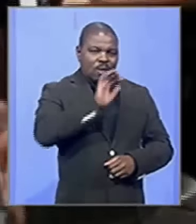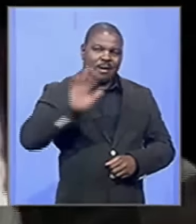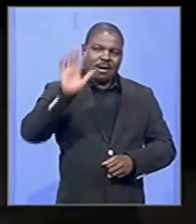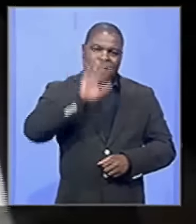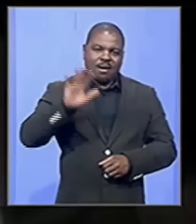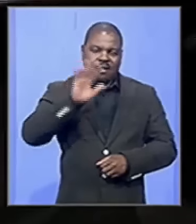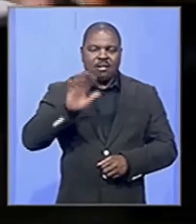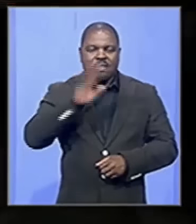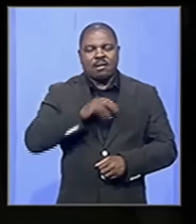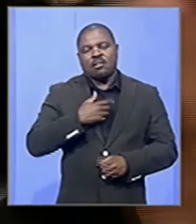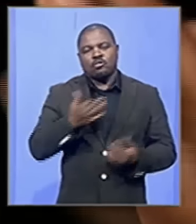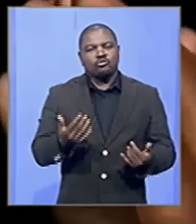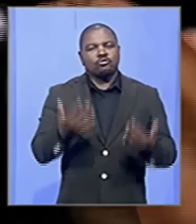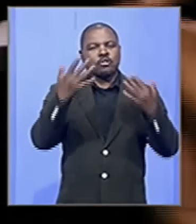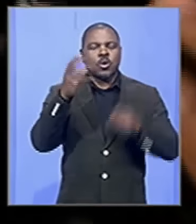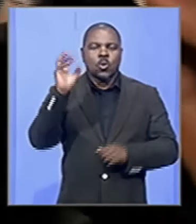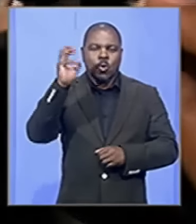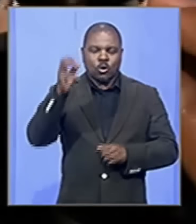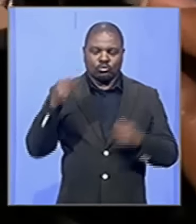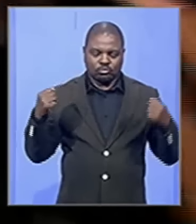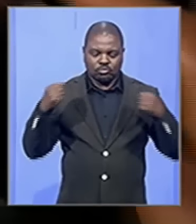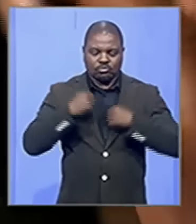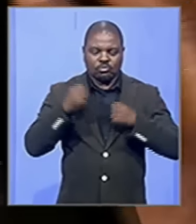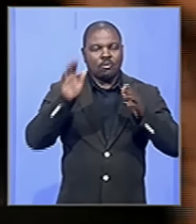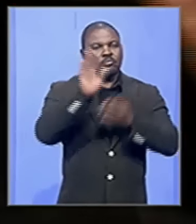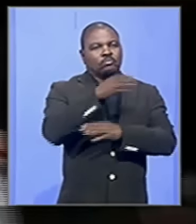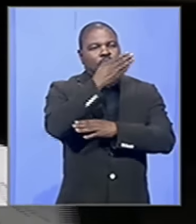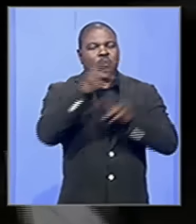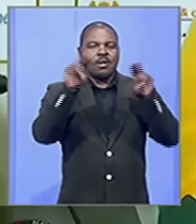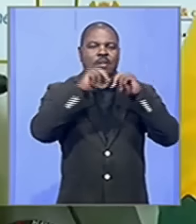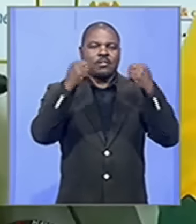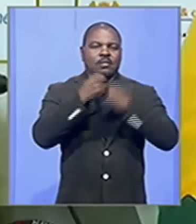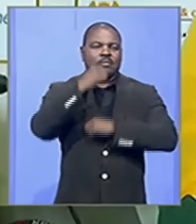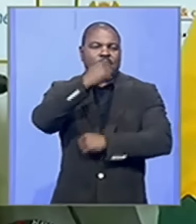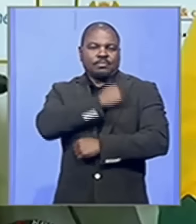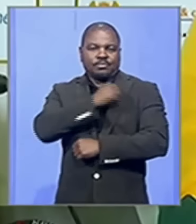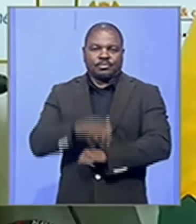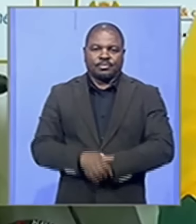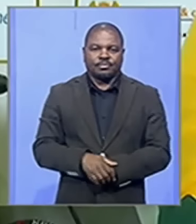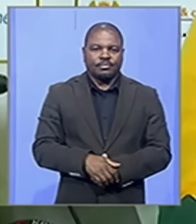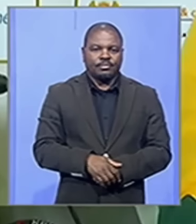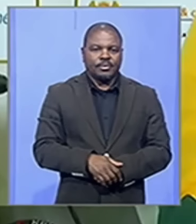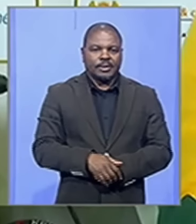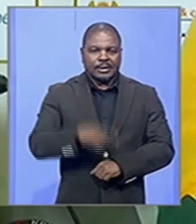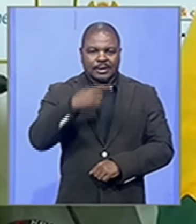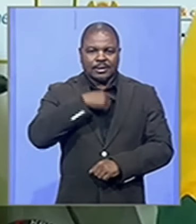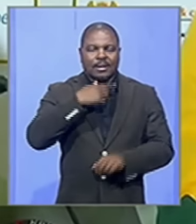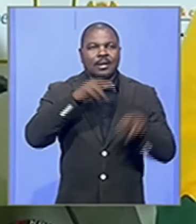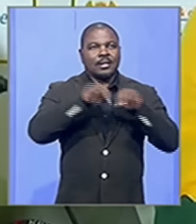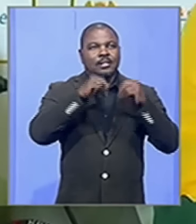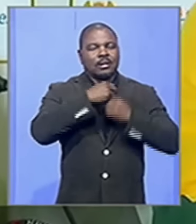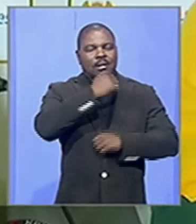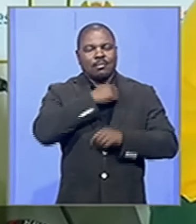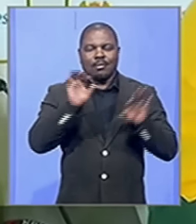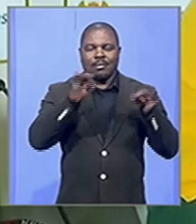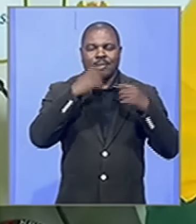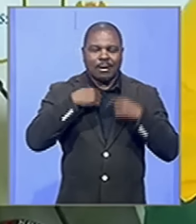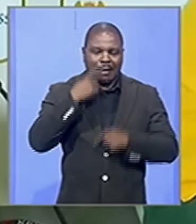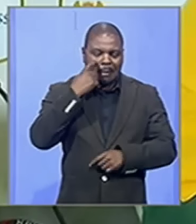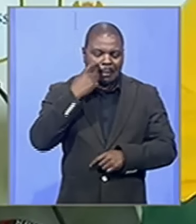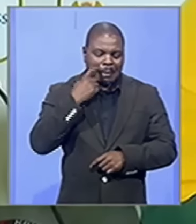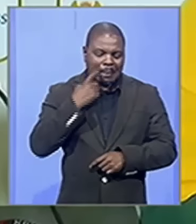le gauta le go opela pina ya bosetšhaba. I tear up every single time I sing it because especially that